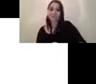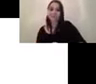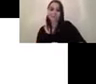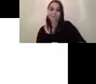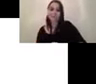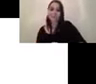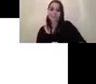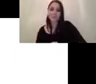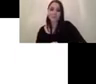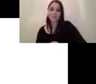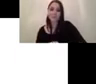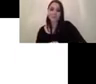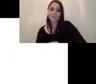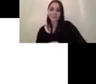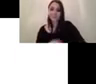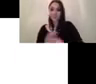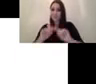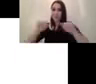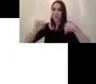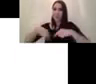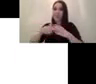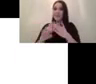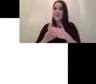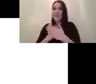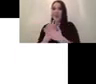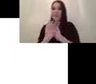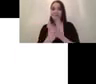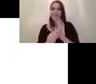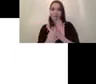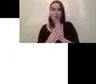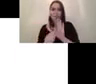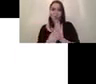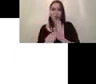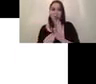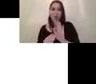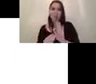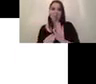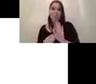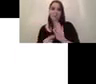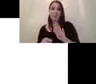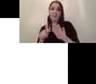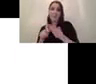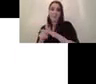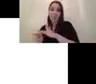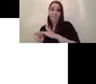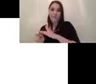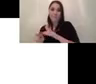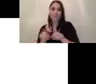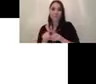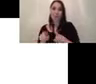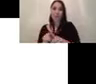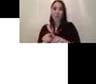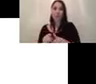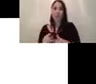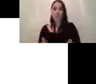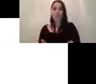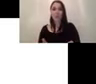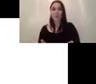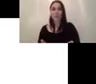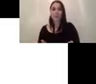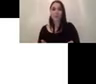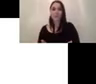We developed our model on PyTorch for deployment and also for the